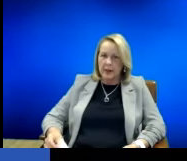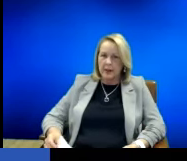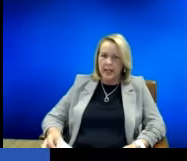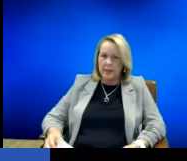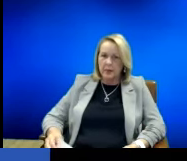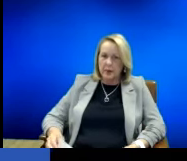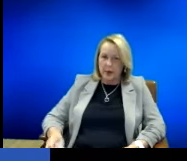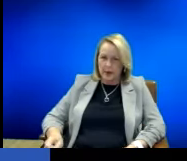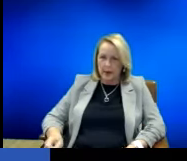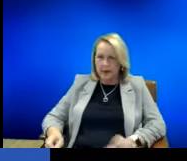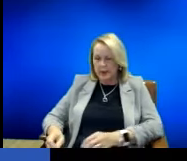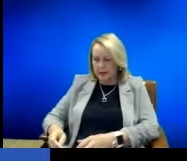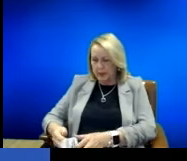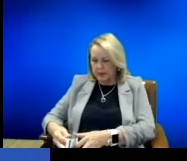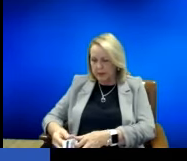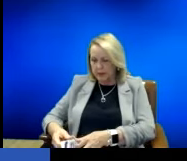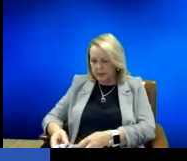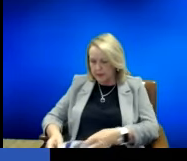the online portal.